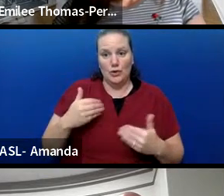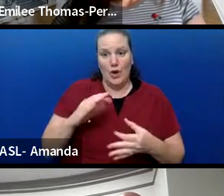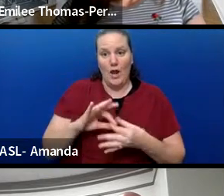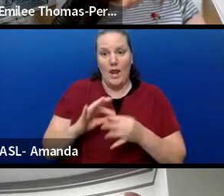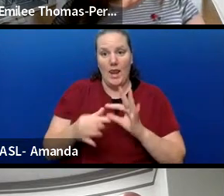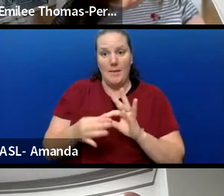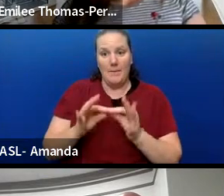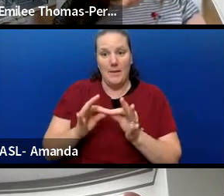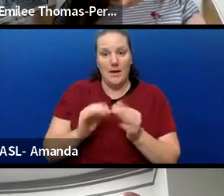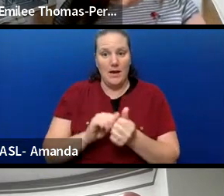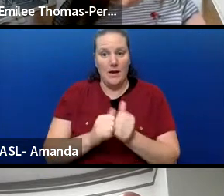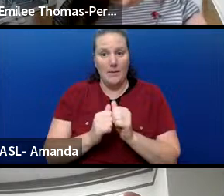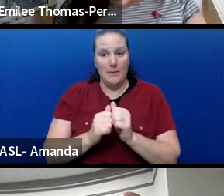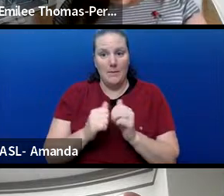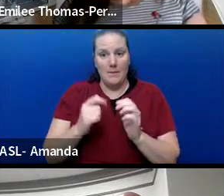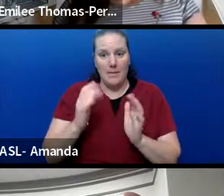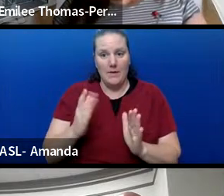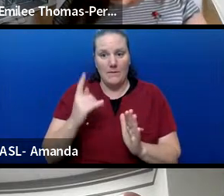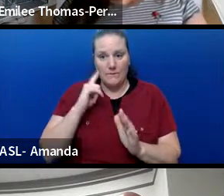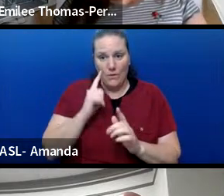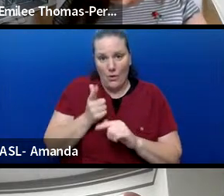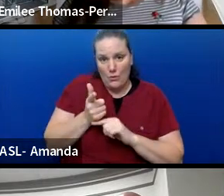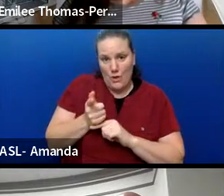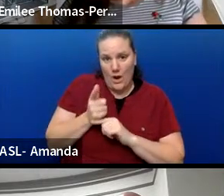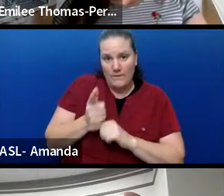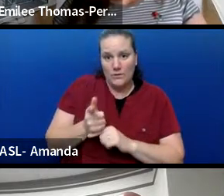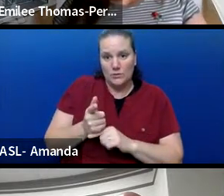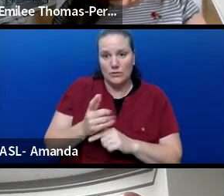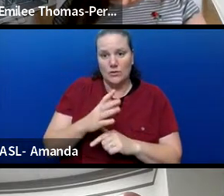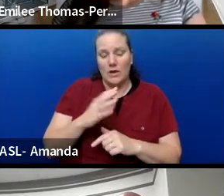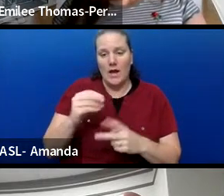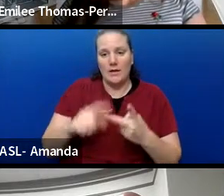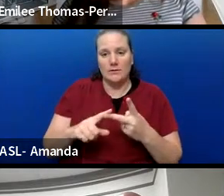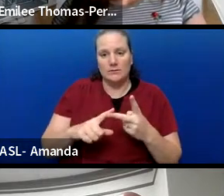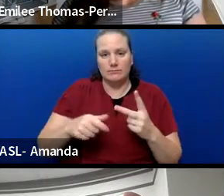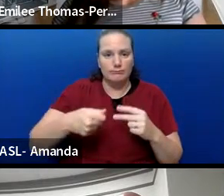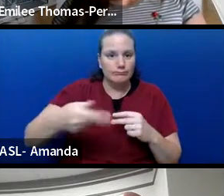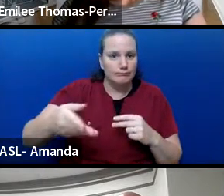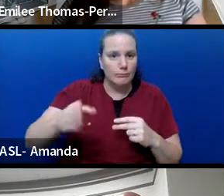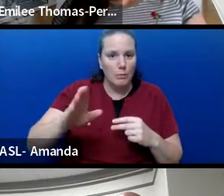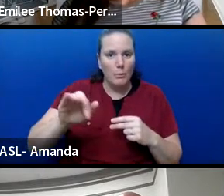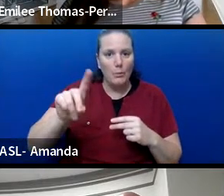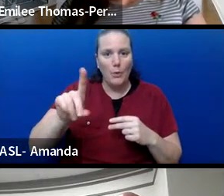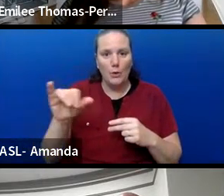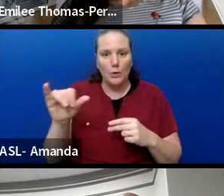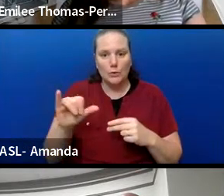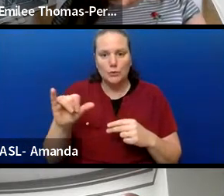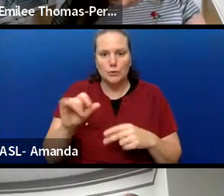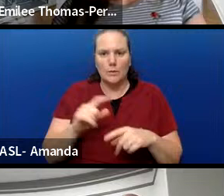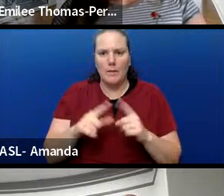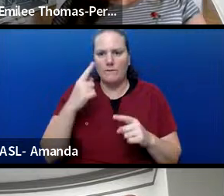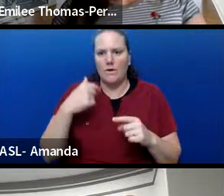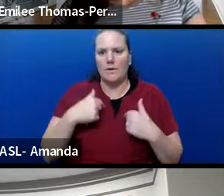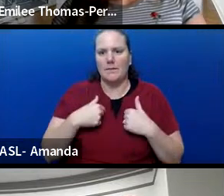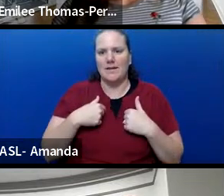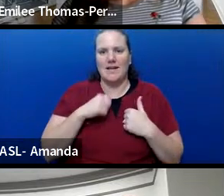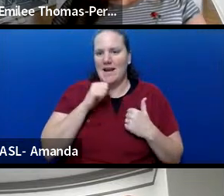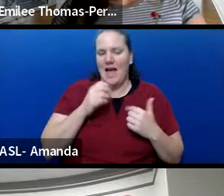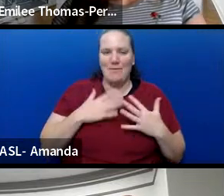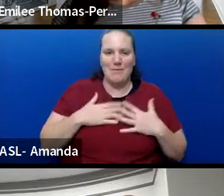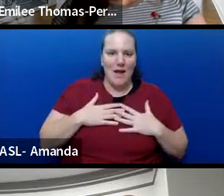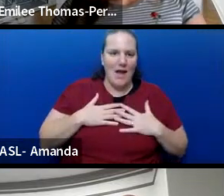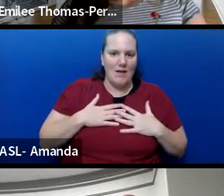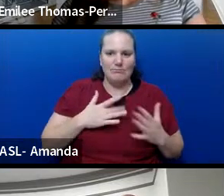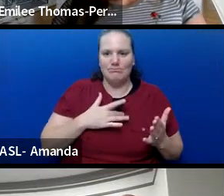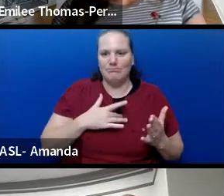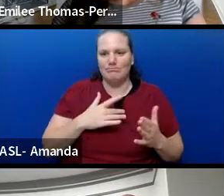for rifle shooting and small bore as well. And but for me, not my cup of tea. I probably would do